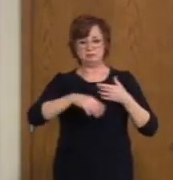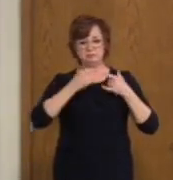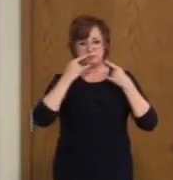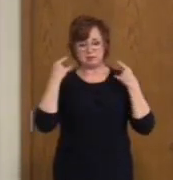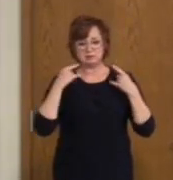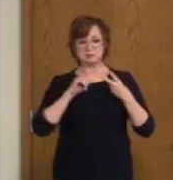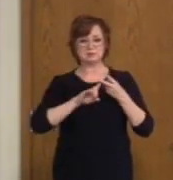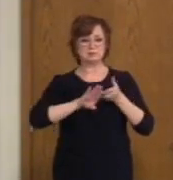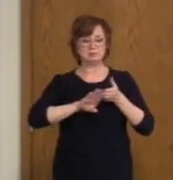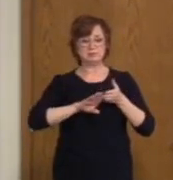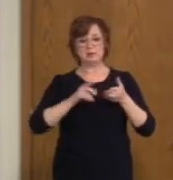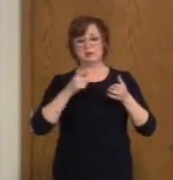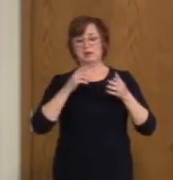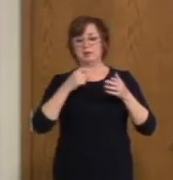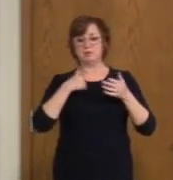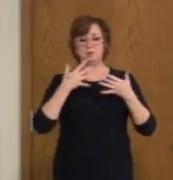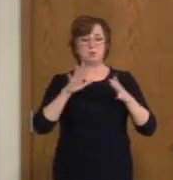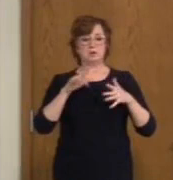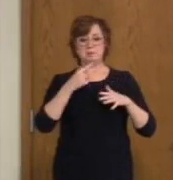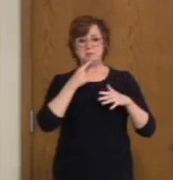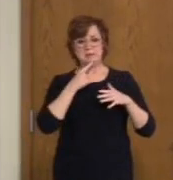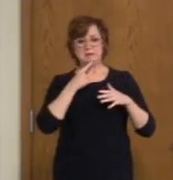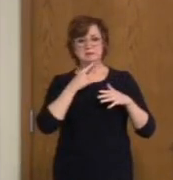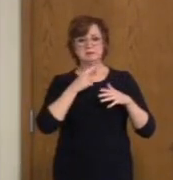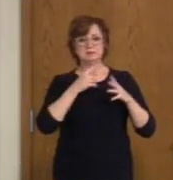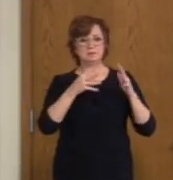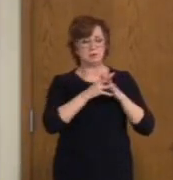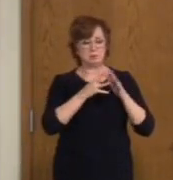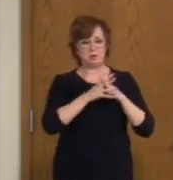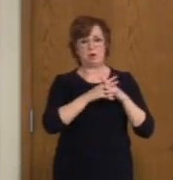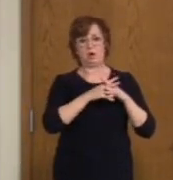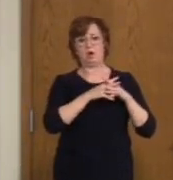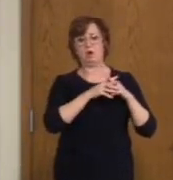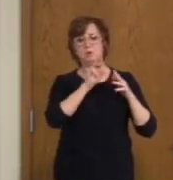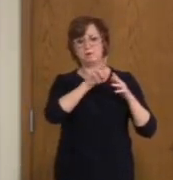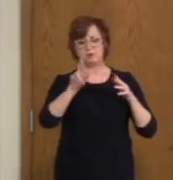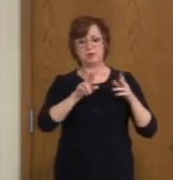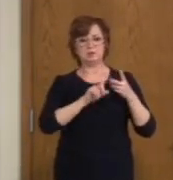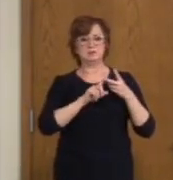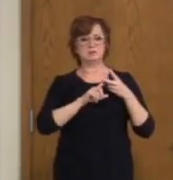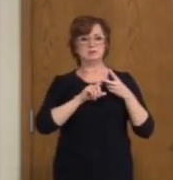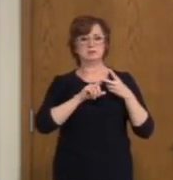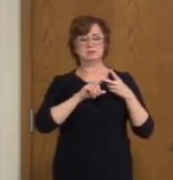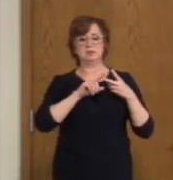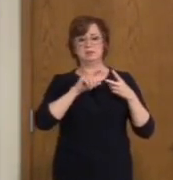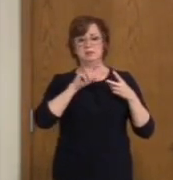out on a Rough Rider game or an SJHL or WHL game, not have to